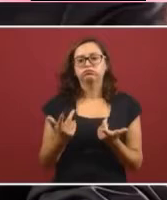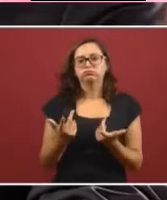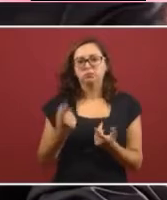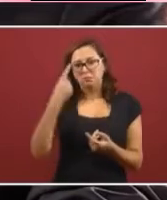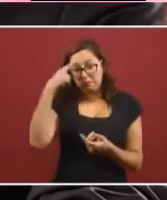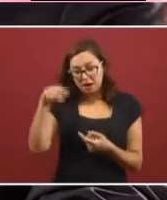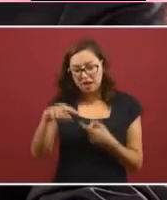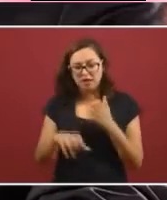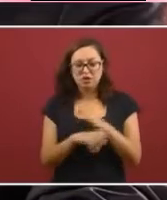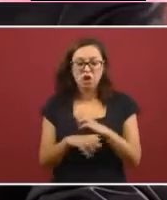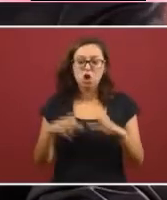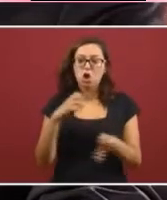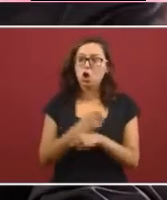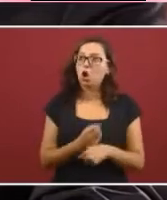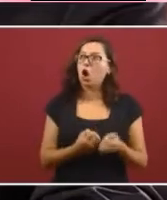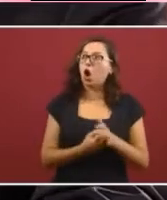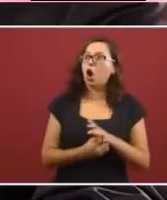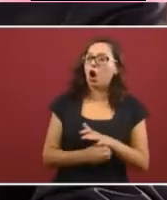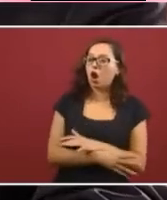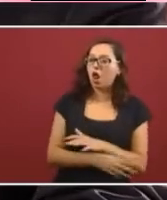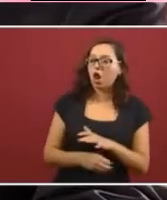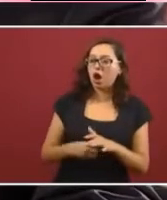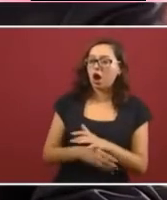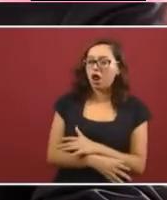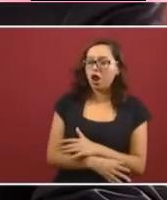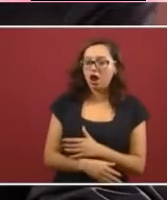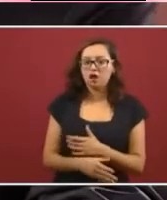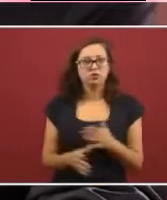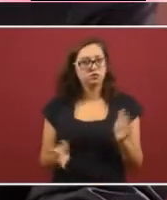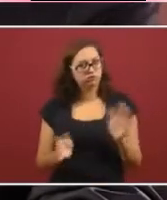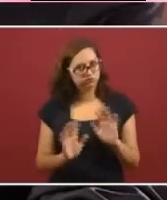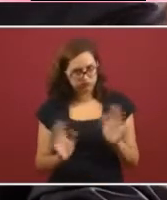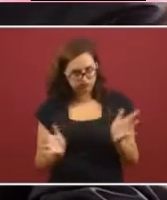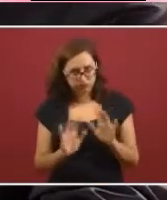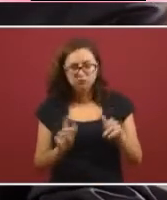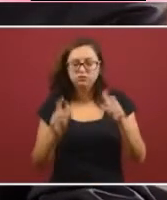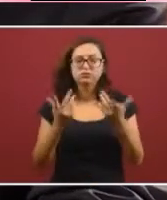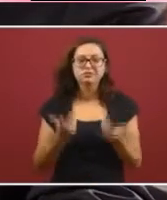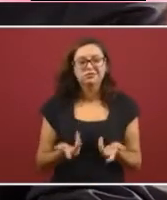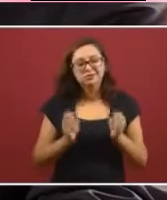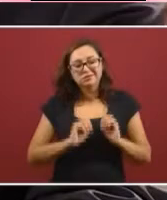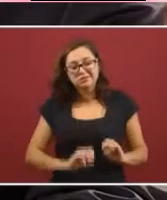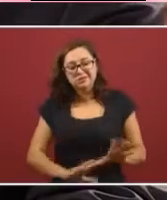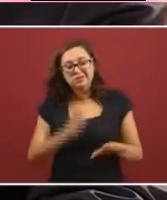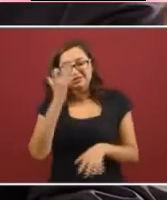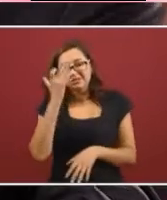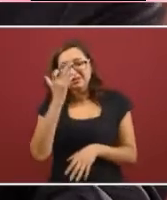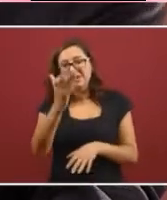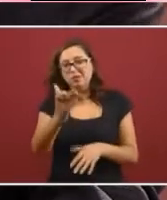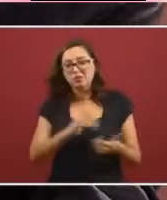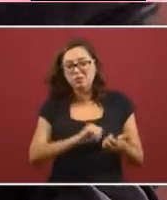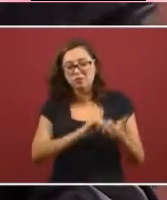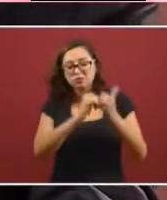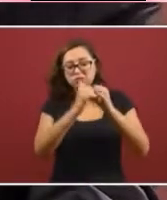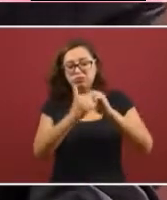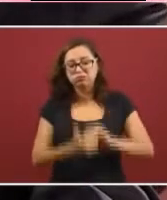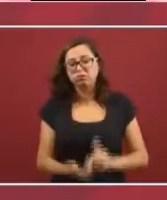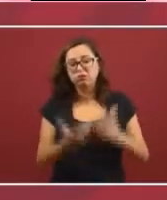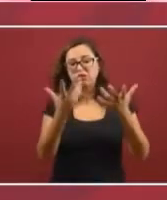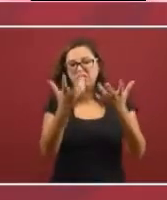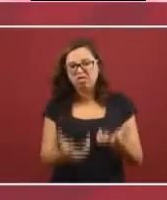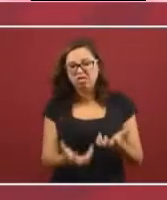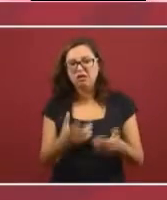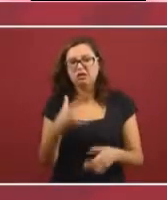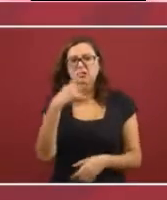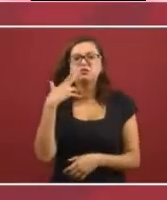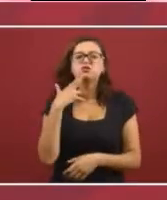las cosas, not to lose where este, the things are para que no se echen a perder, so they won't be spoiled para que or no damaged se gaste,